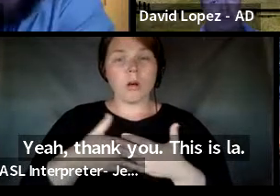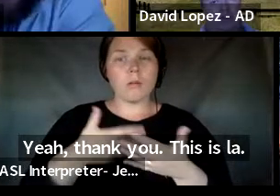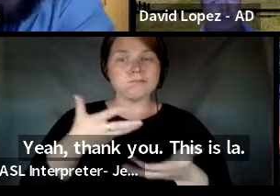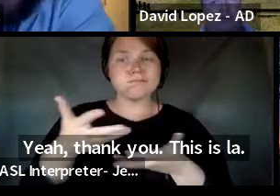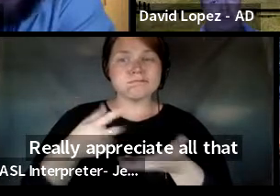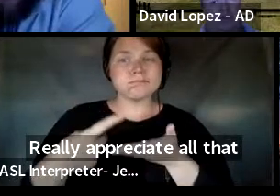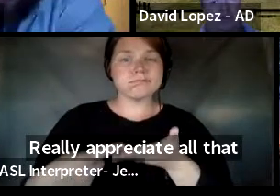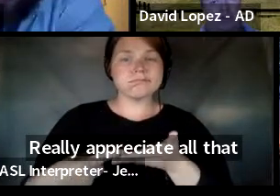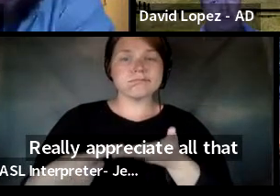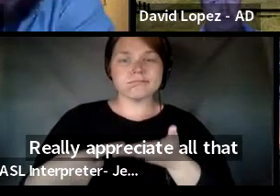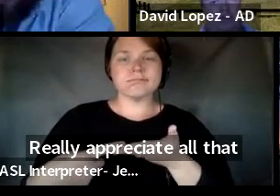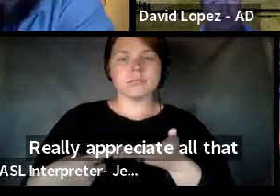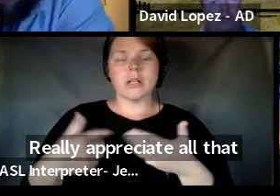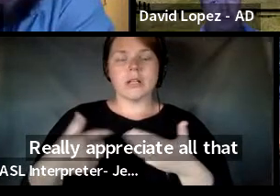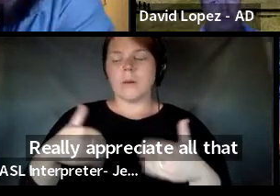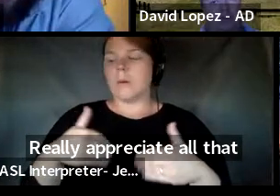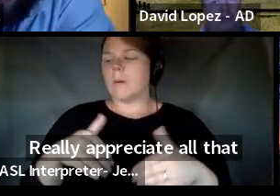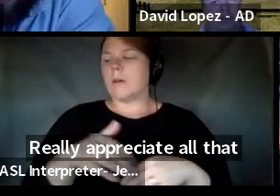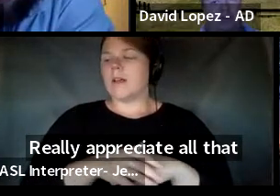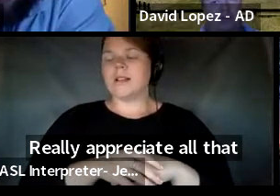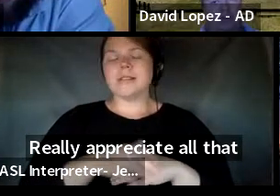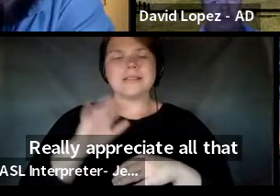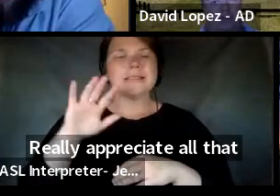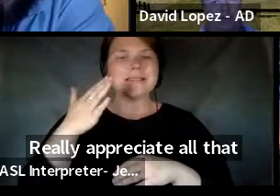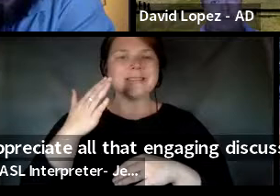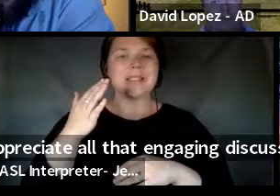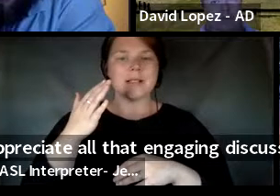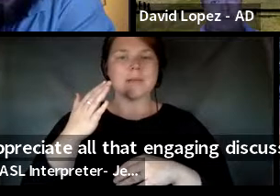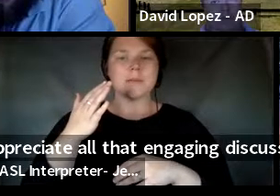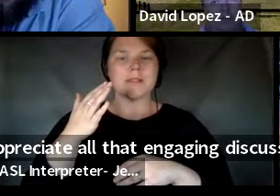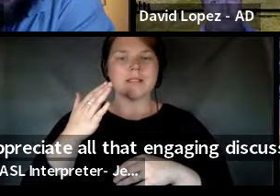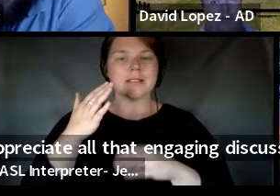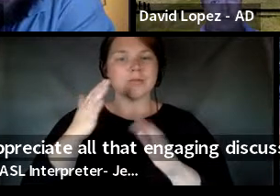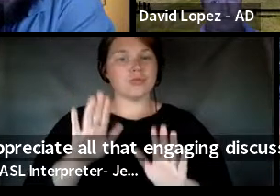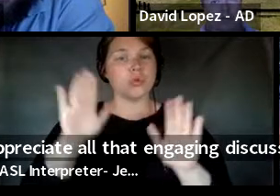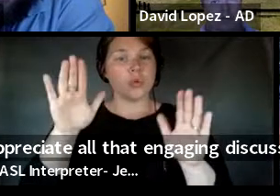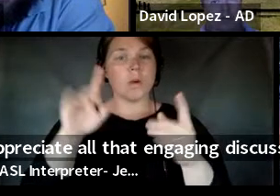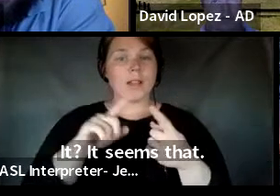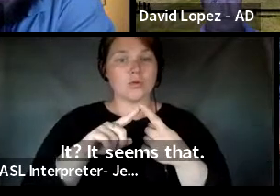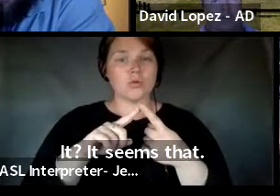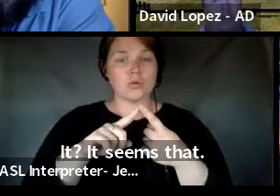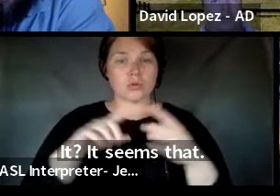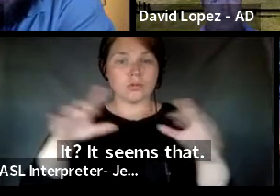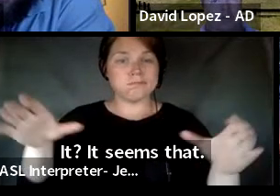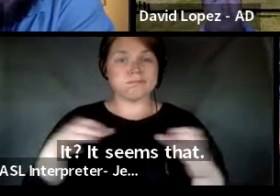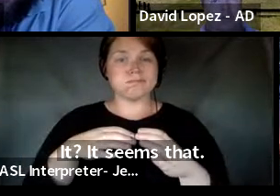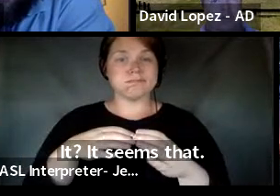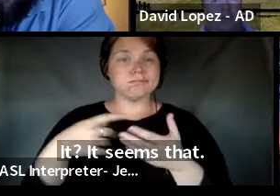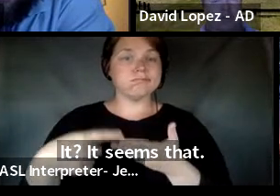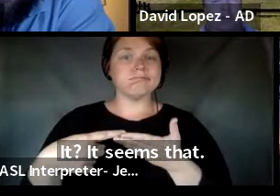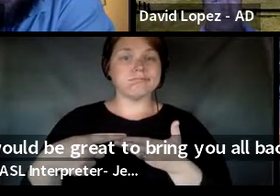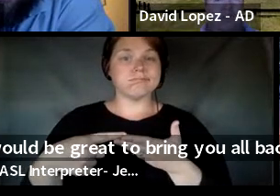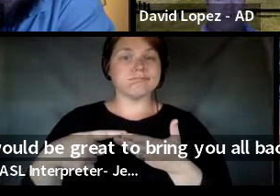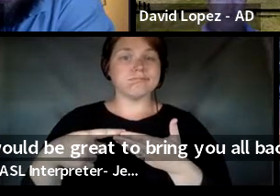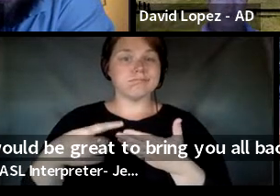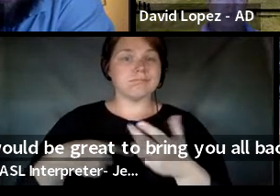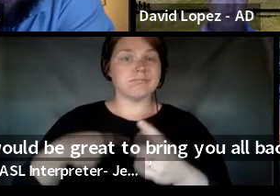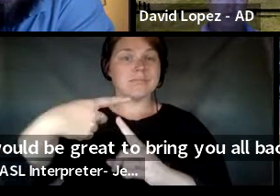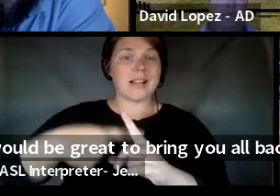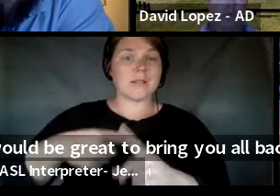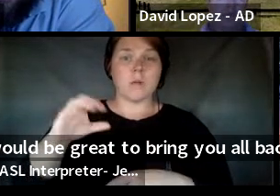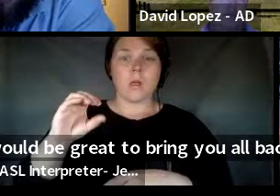discussion. It seems that it would be great to bring you all back for our next meeting in October to continue